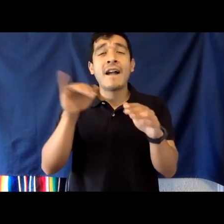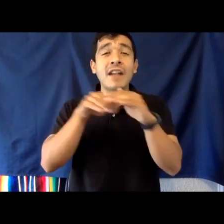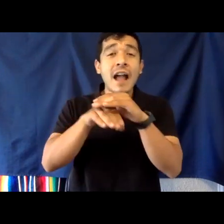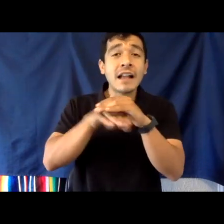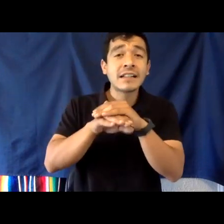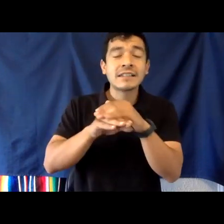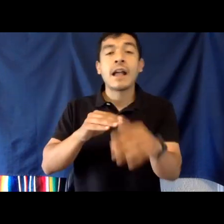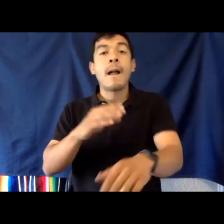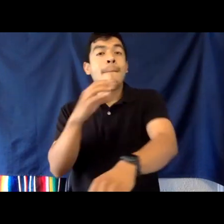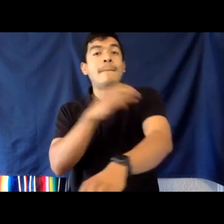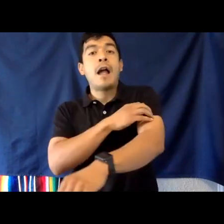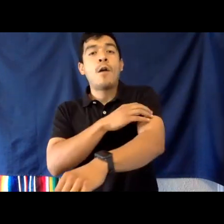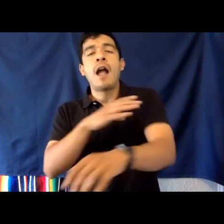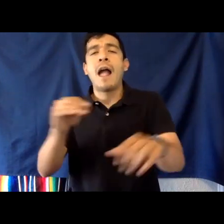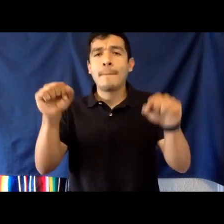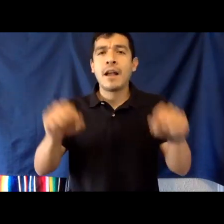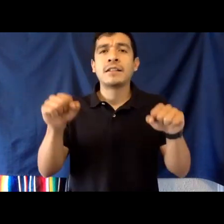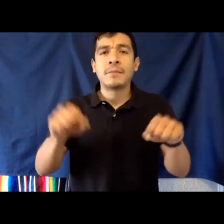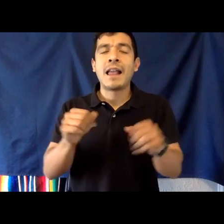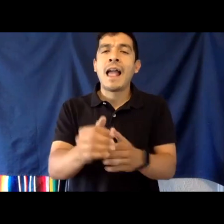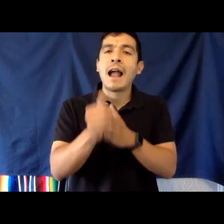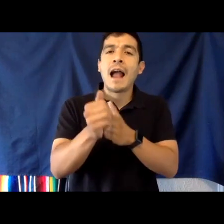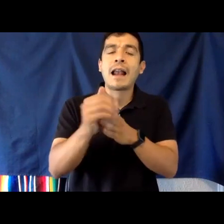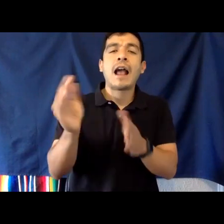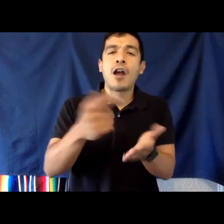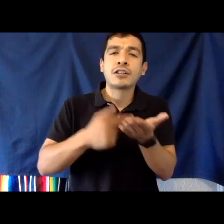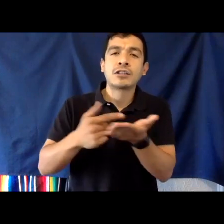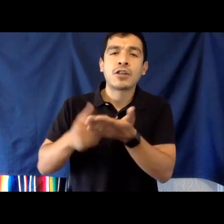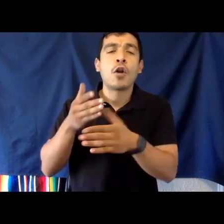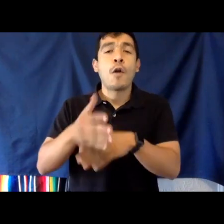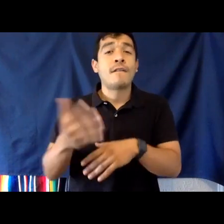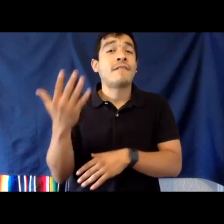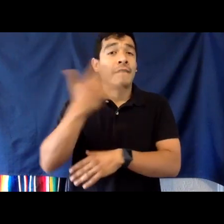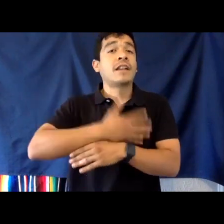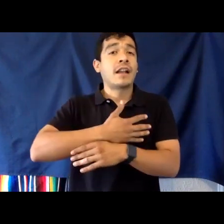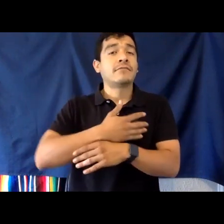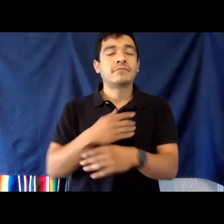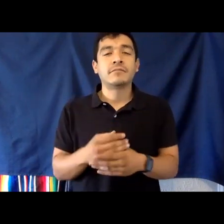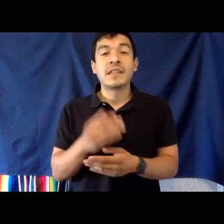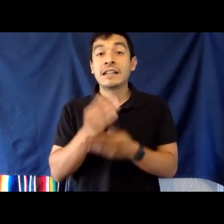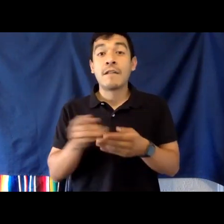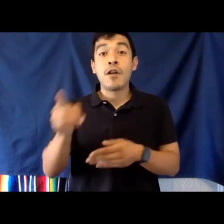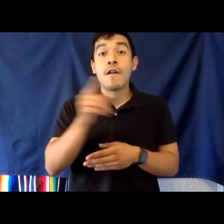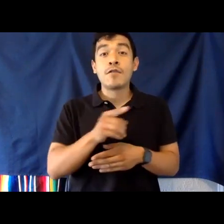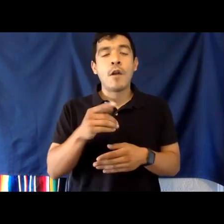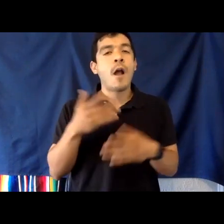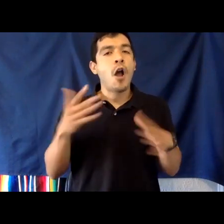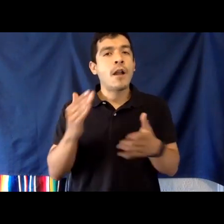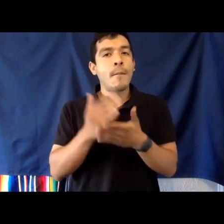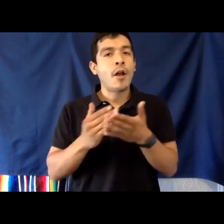guided our conversations over the course of those 5 days. Some of you may have been part of